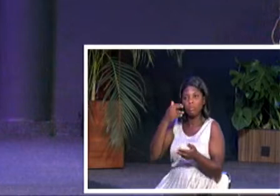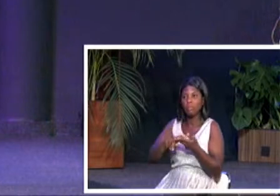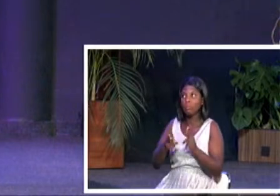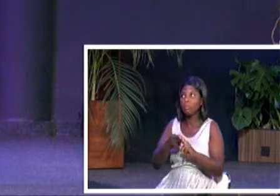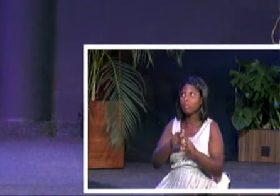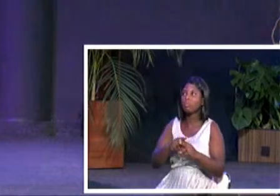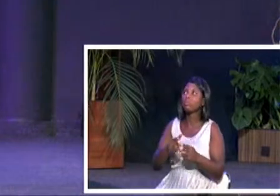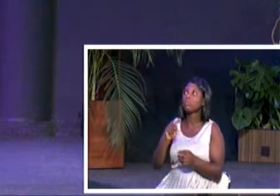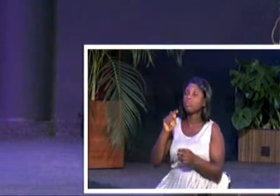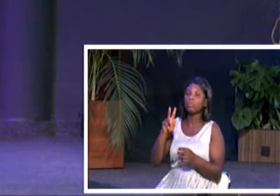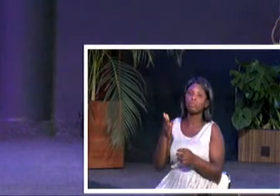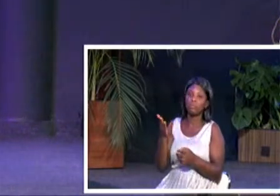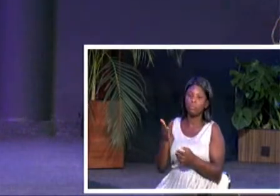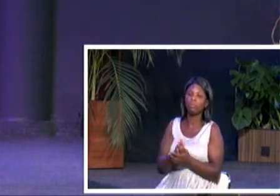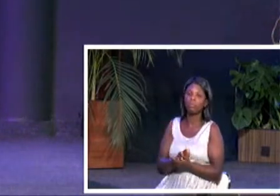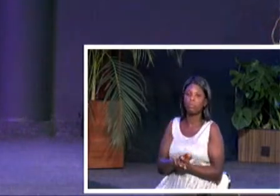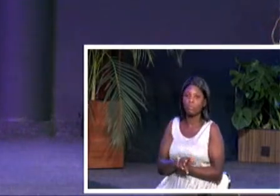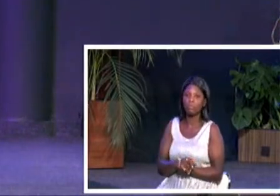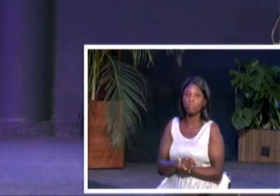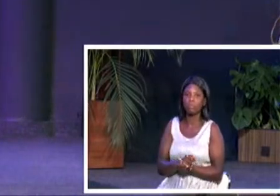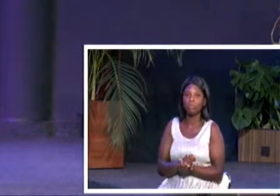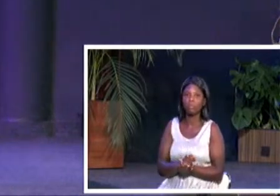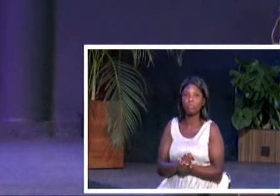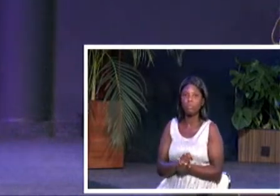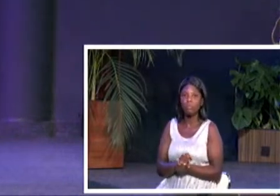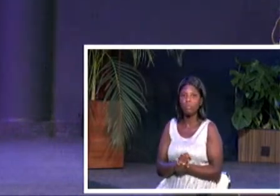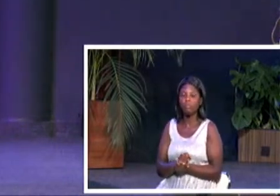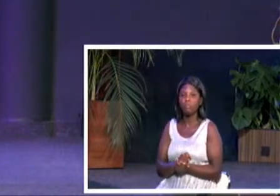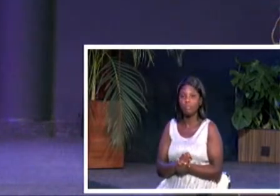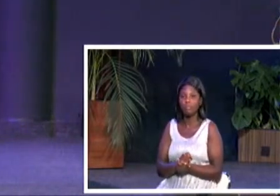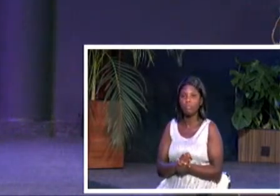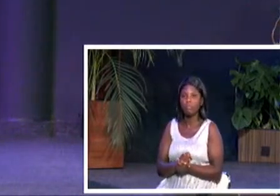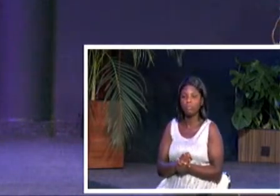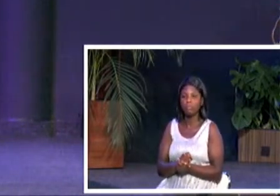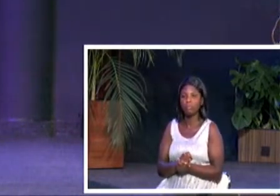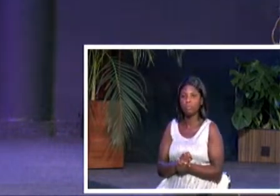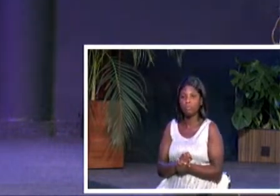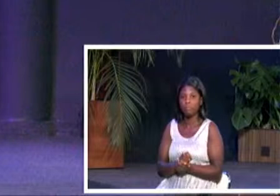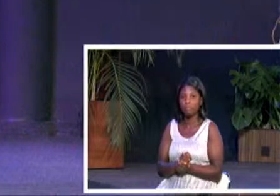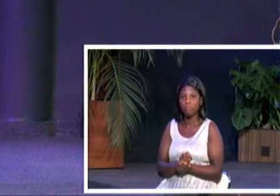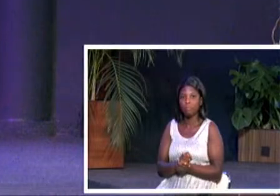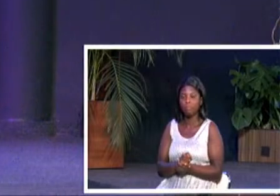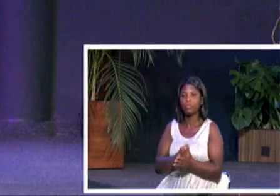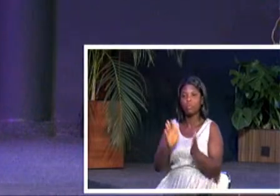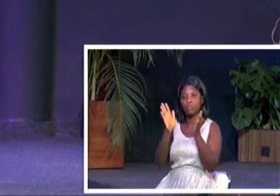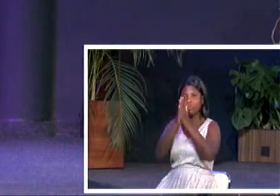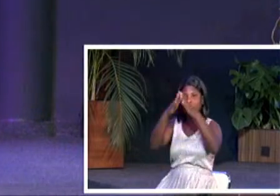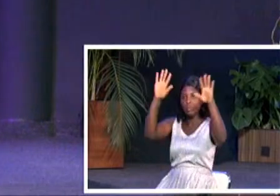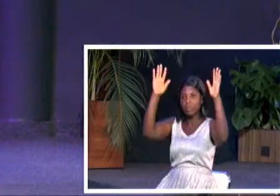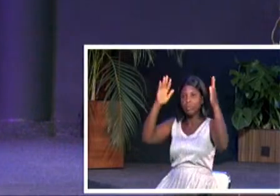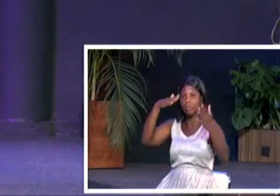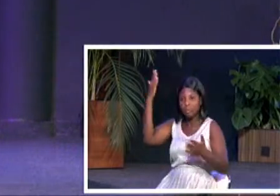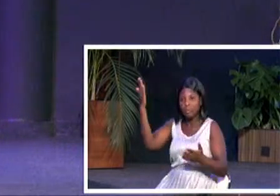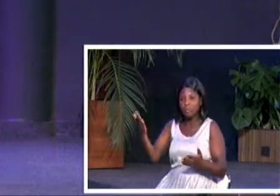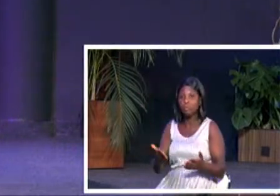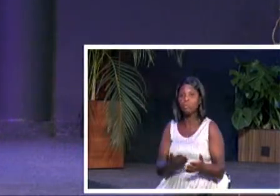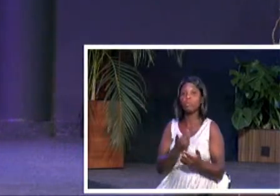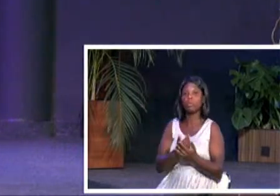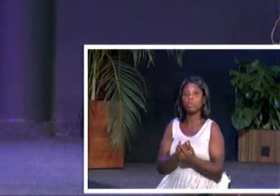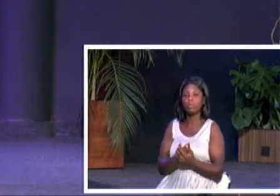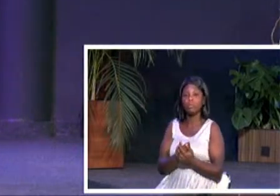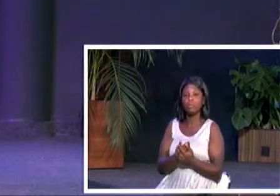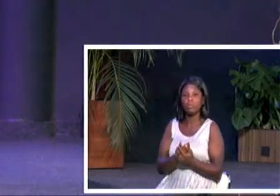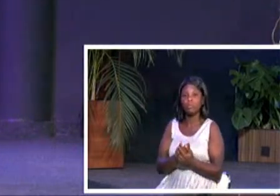0249-99-9000. Are you ready for another interesting session? With a round of applause, shall we please welcome the